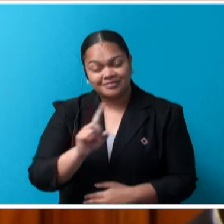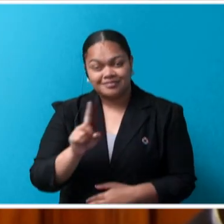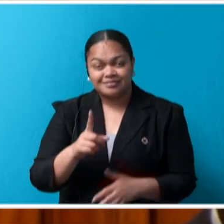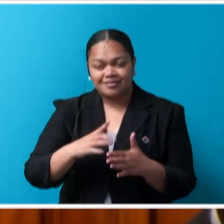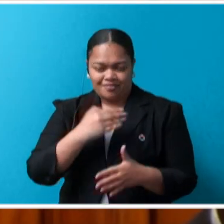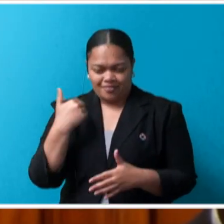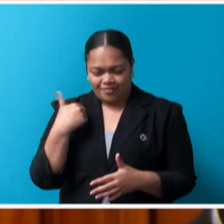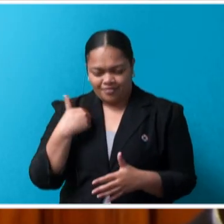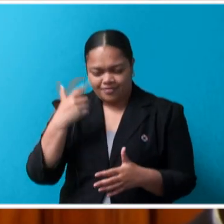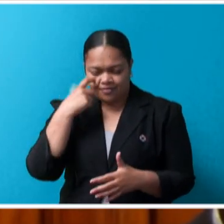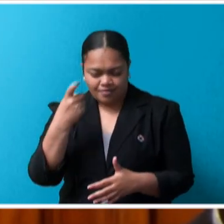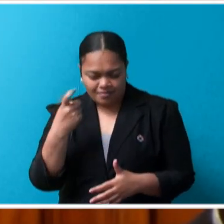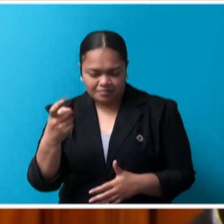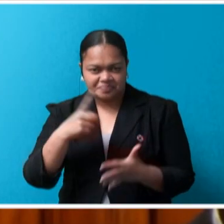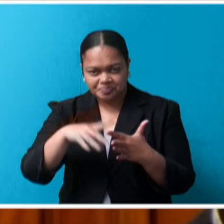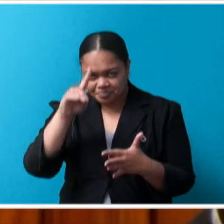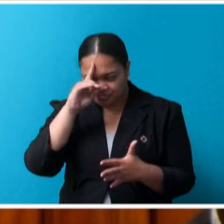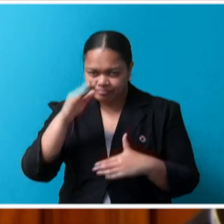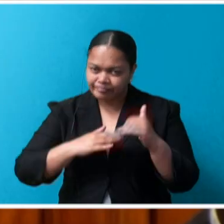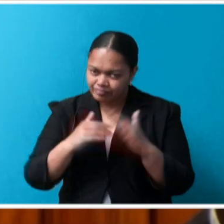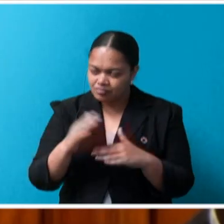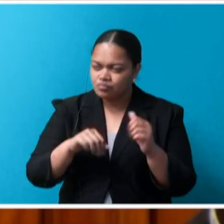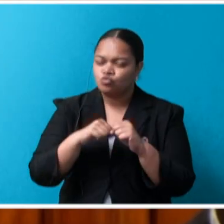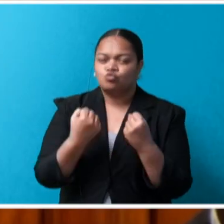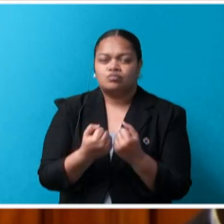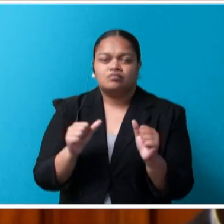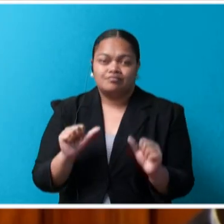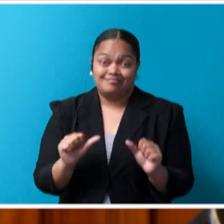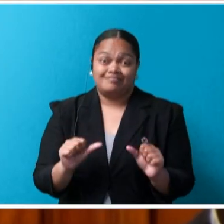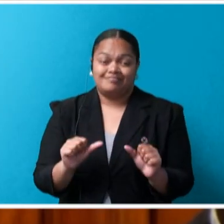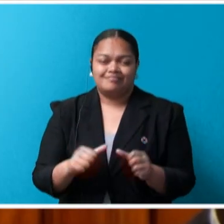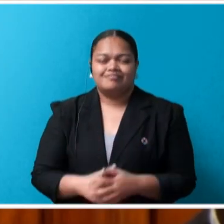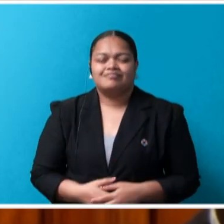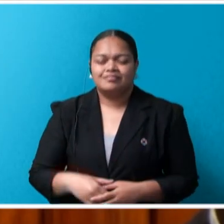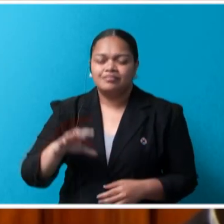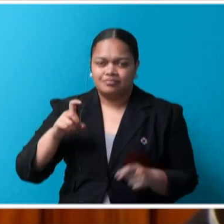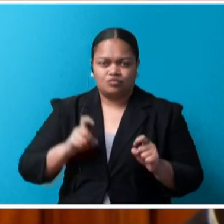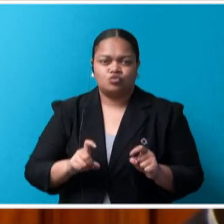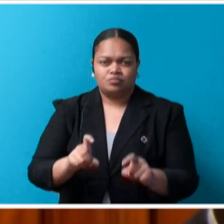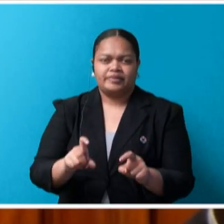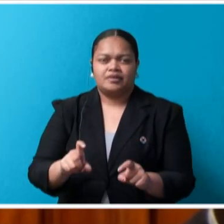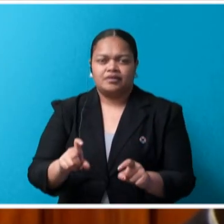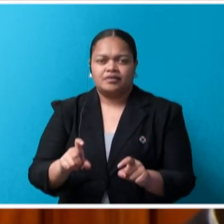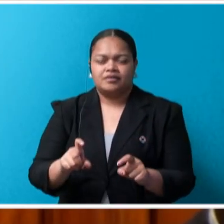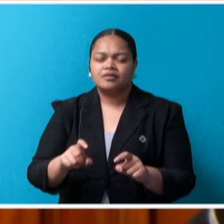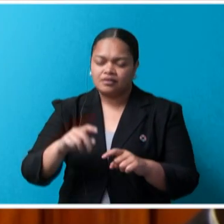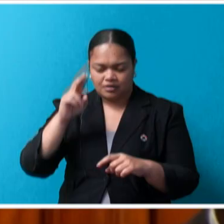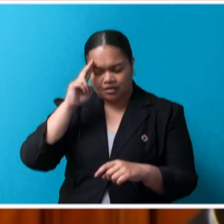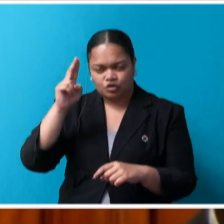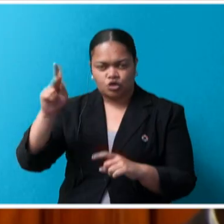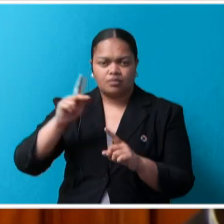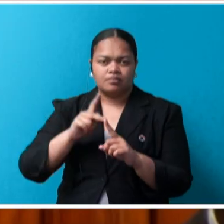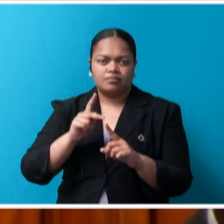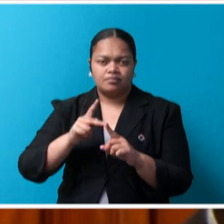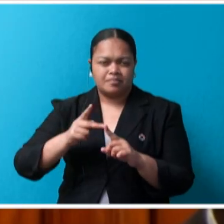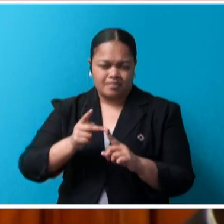education, infrastructure, social protection, economic opportunities must remain at the center of our national priorities.